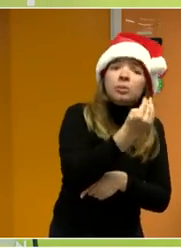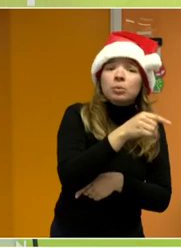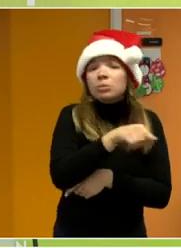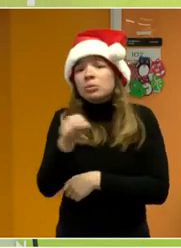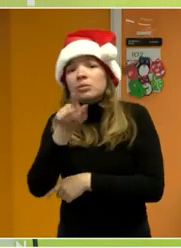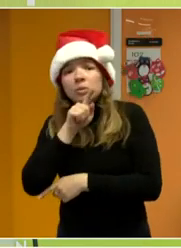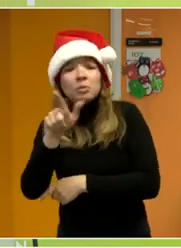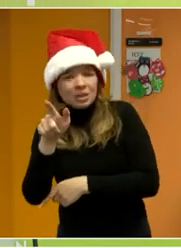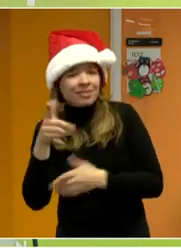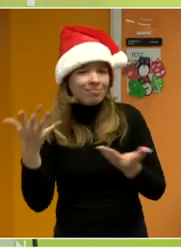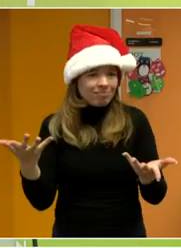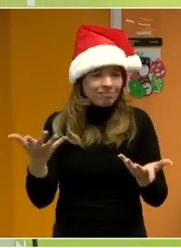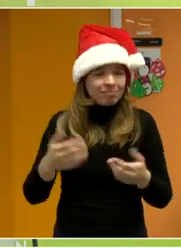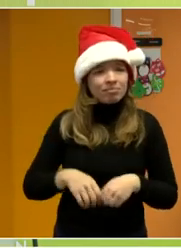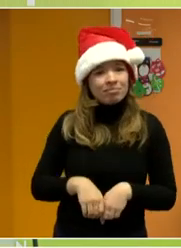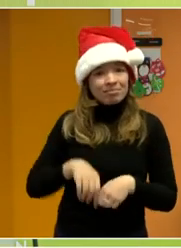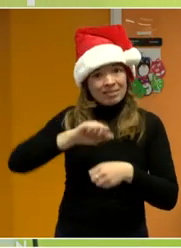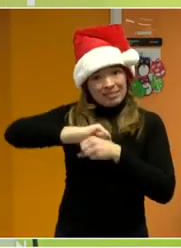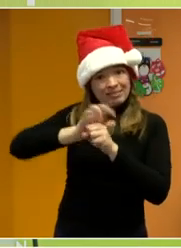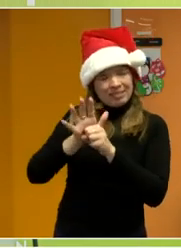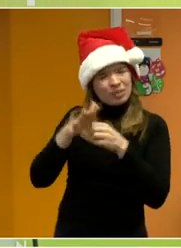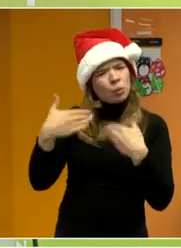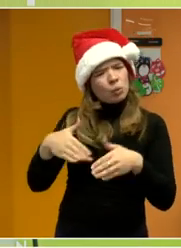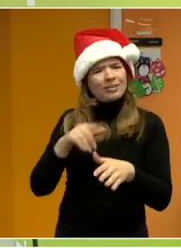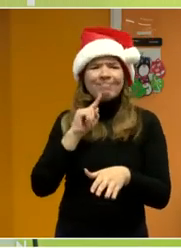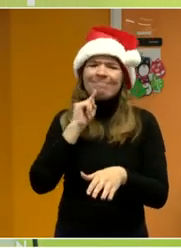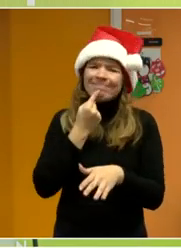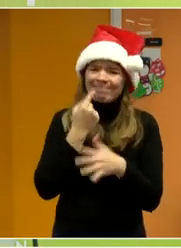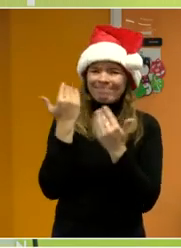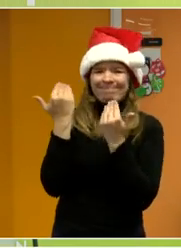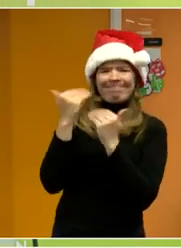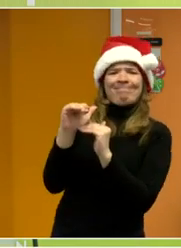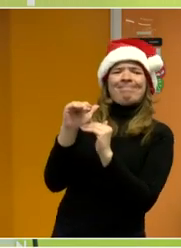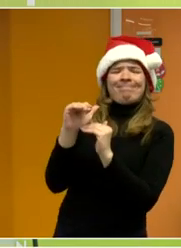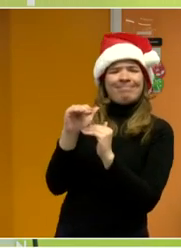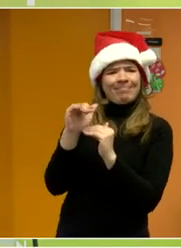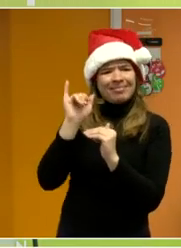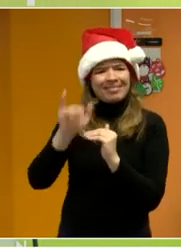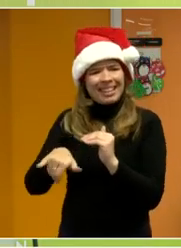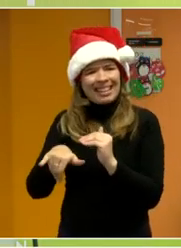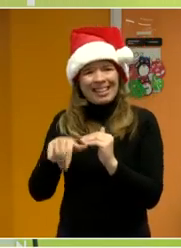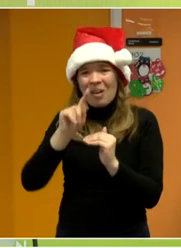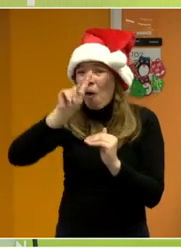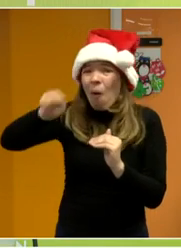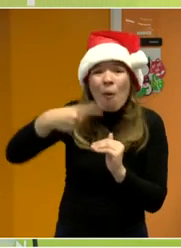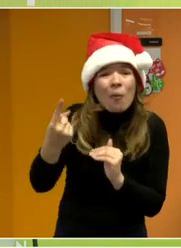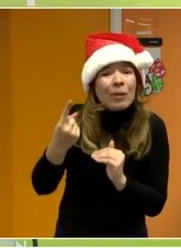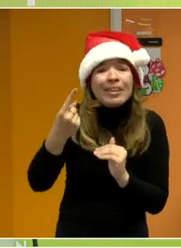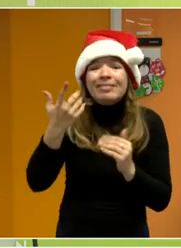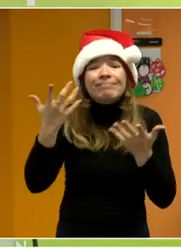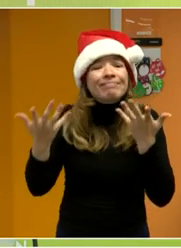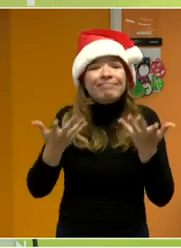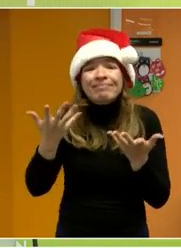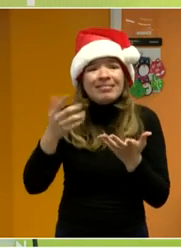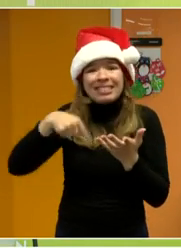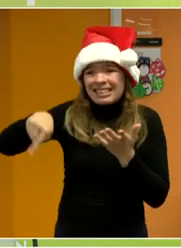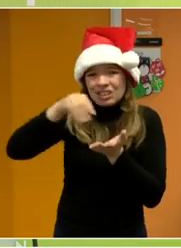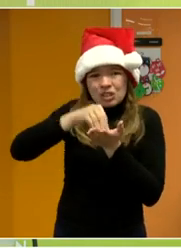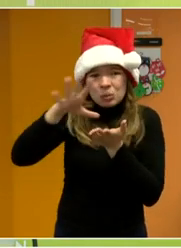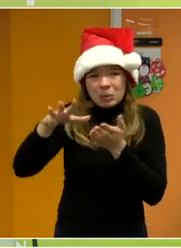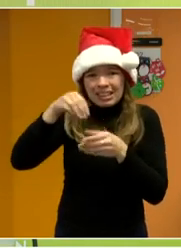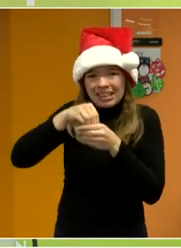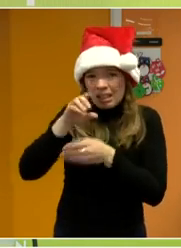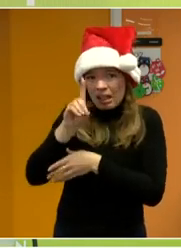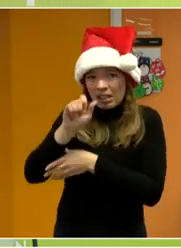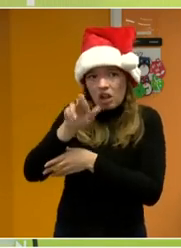these programs were really restricted to young people who were formerly involved with DYRS, and we're really excited that now we're able to offer